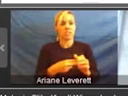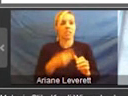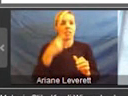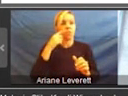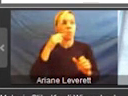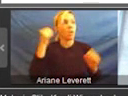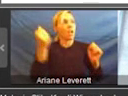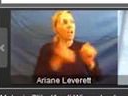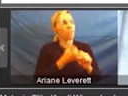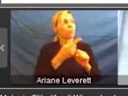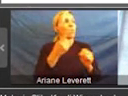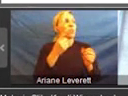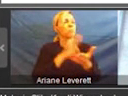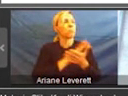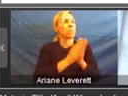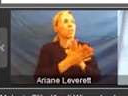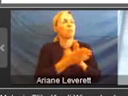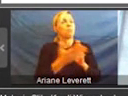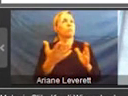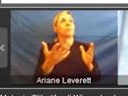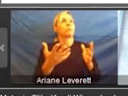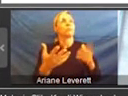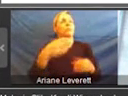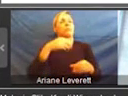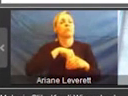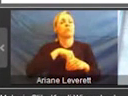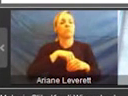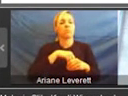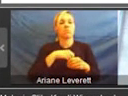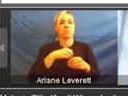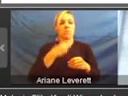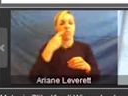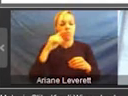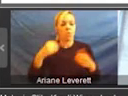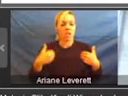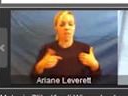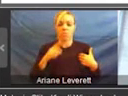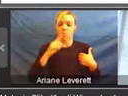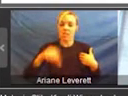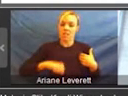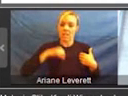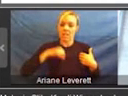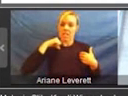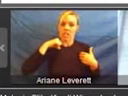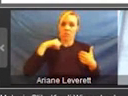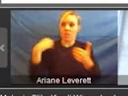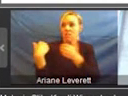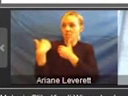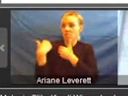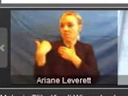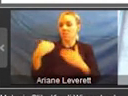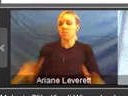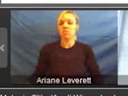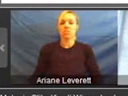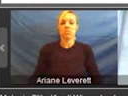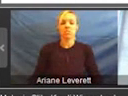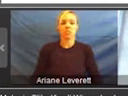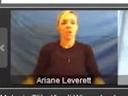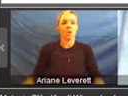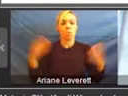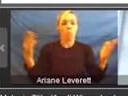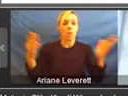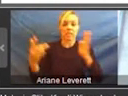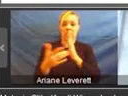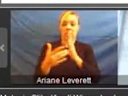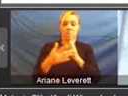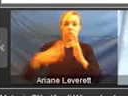of integrity, and what other work around providing the technology that can enable that connecting